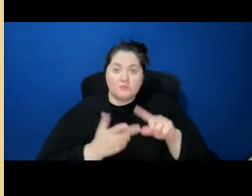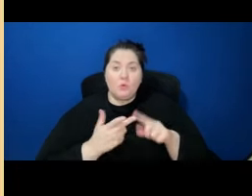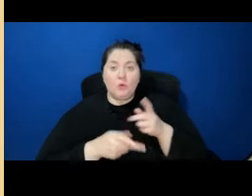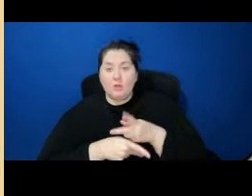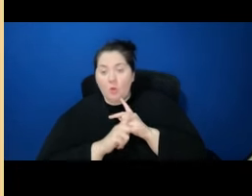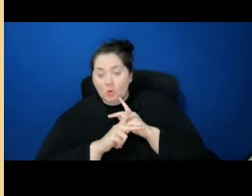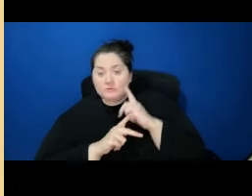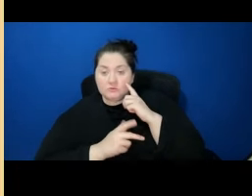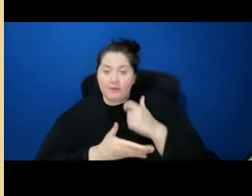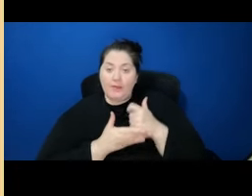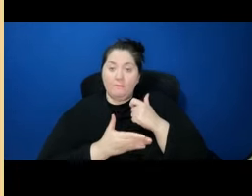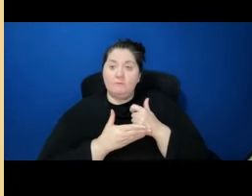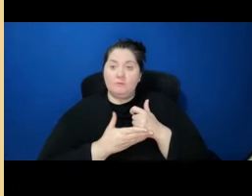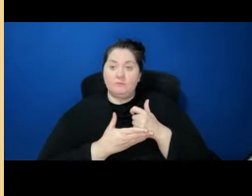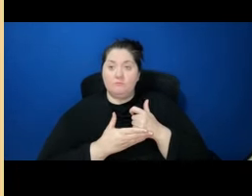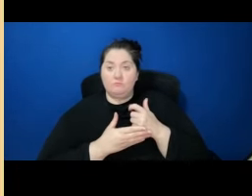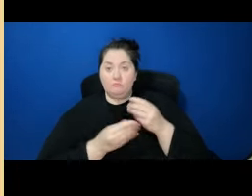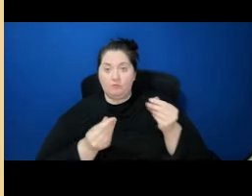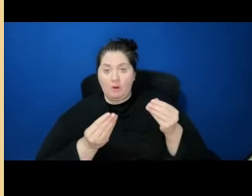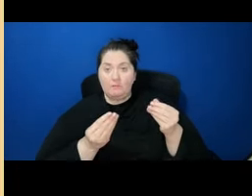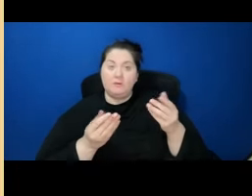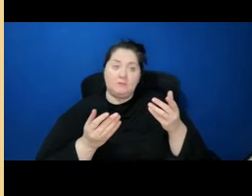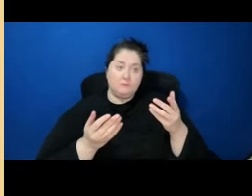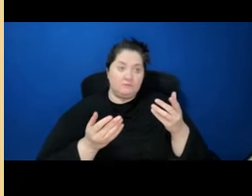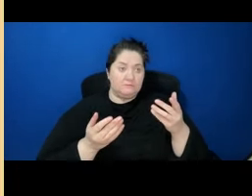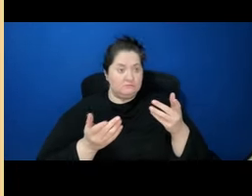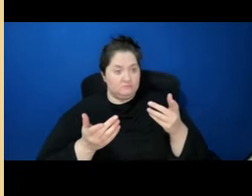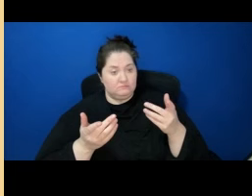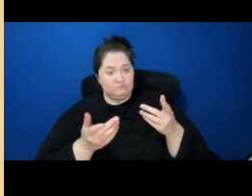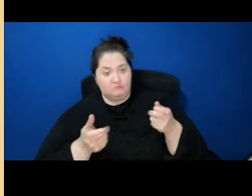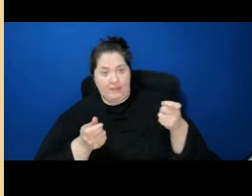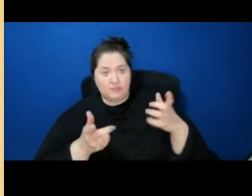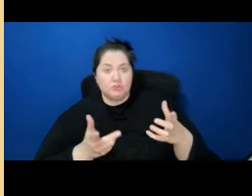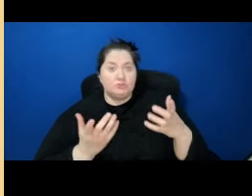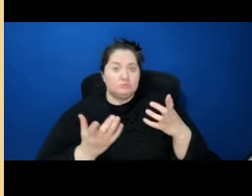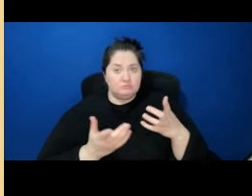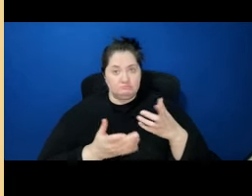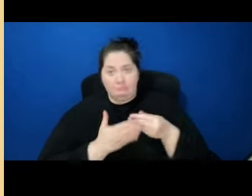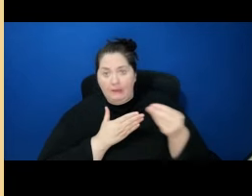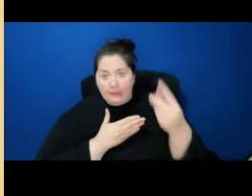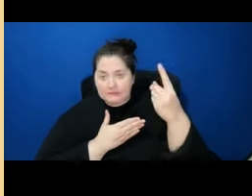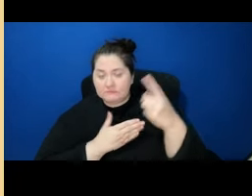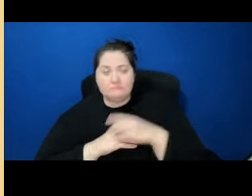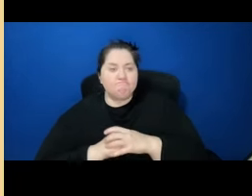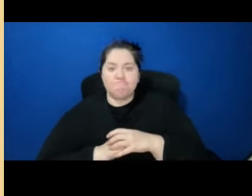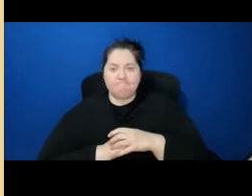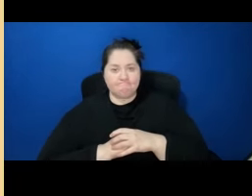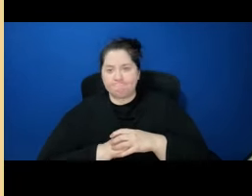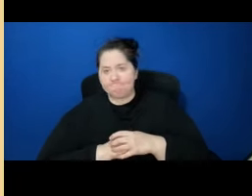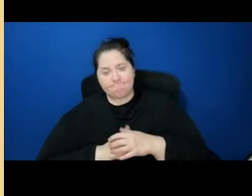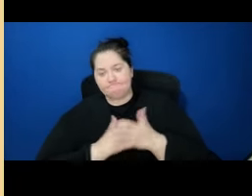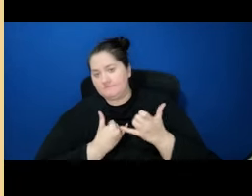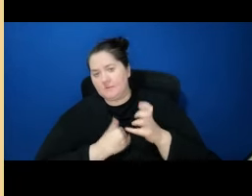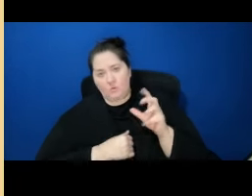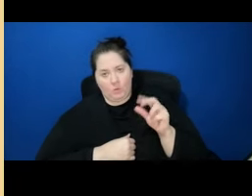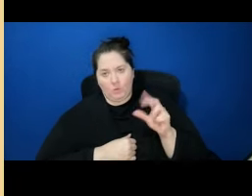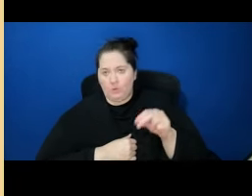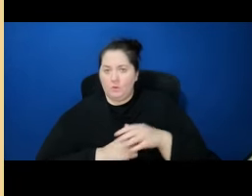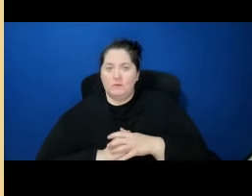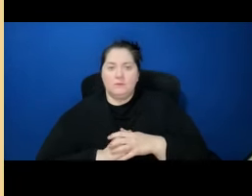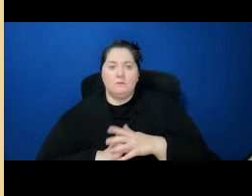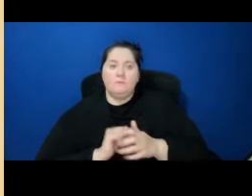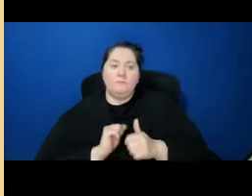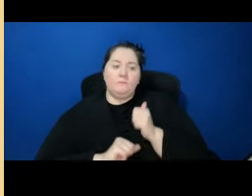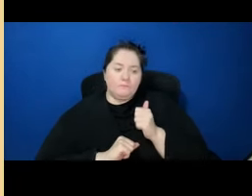large development. We do not. That is not something that, most of our money is spent on